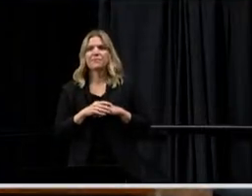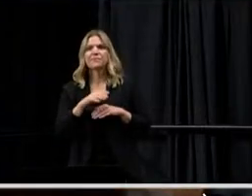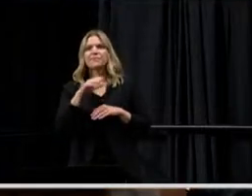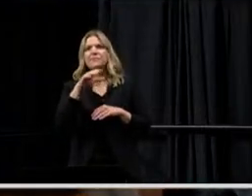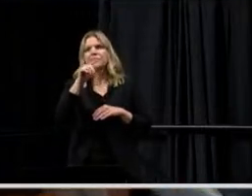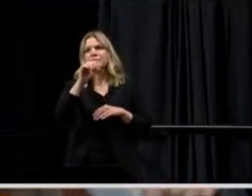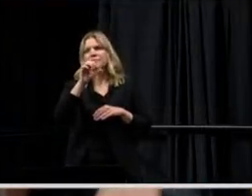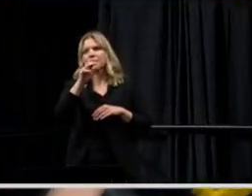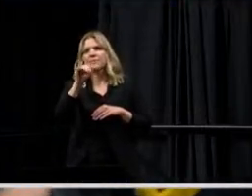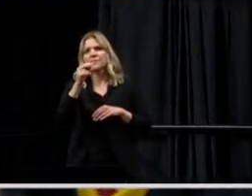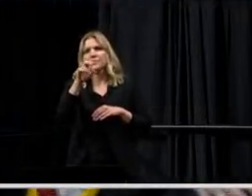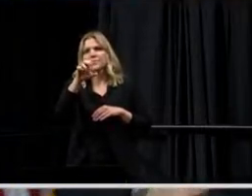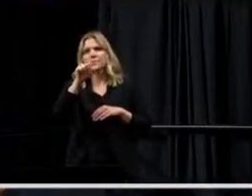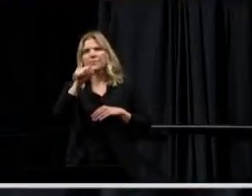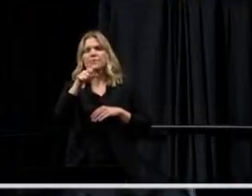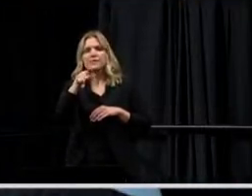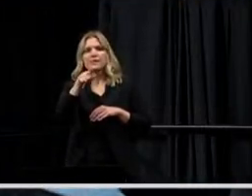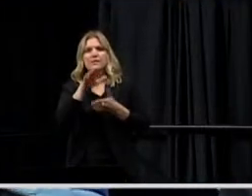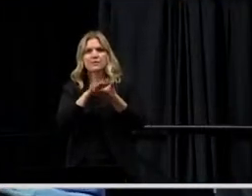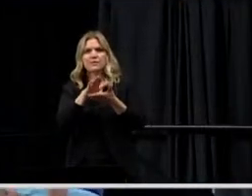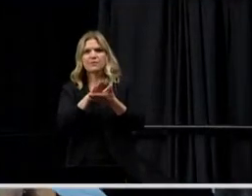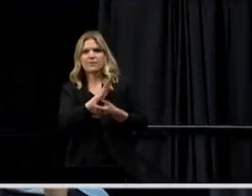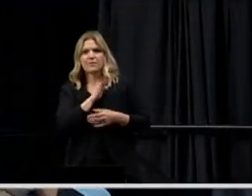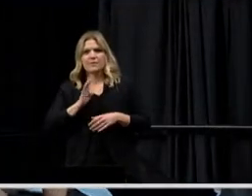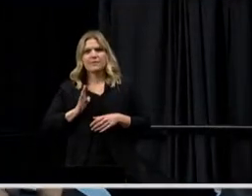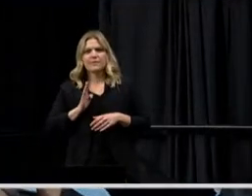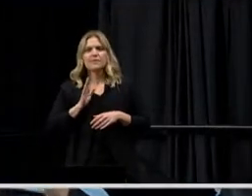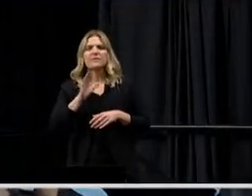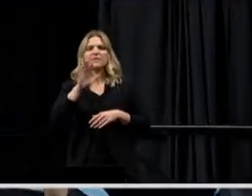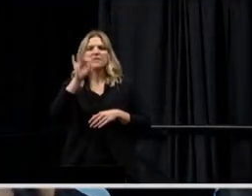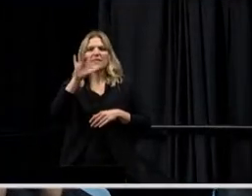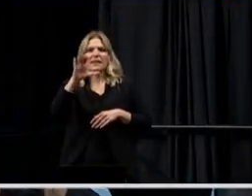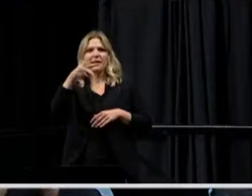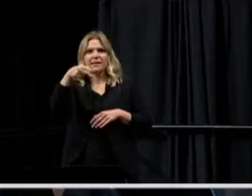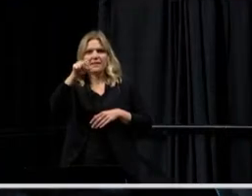Mr. Tom Jones, School Board Member, Fay County Public Schools.